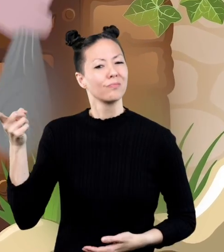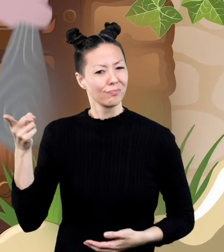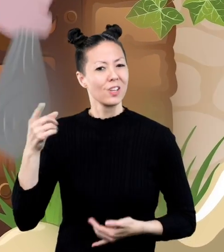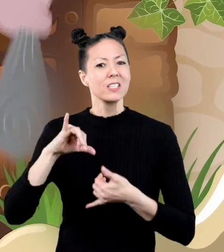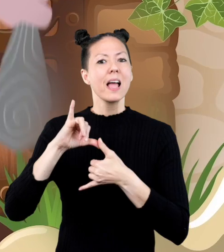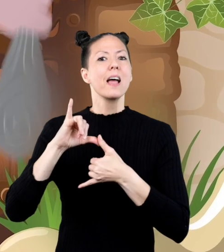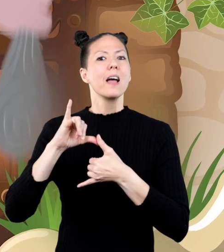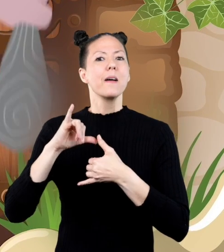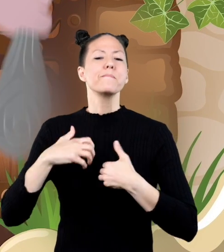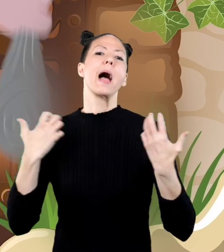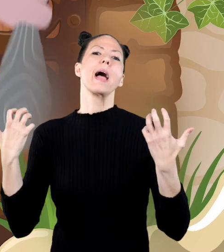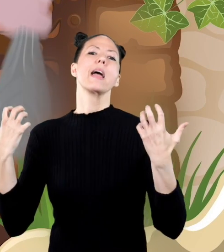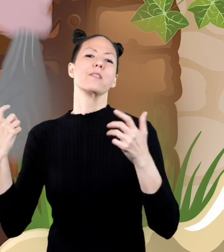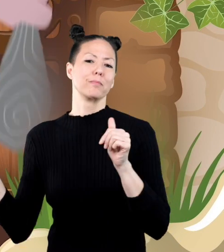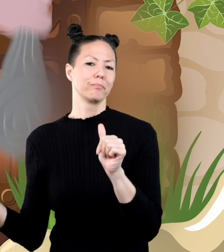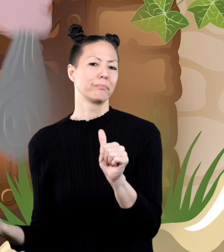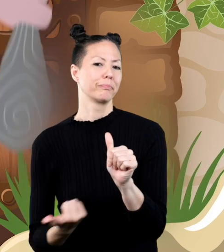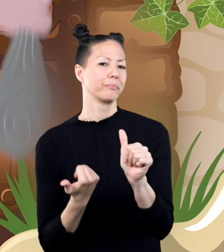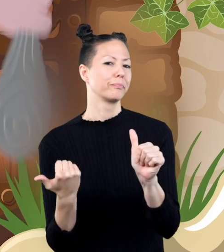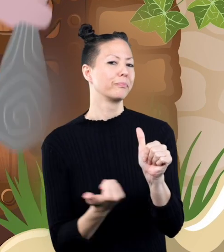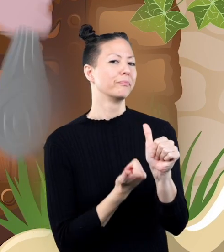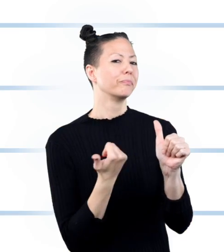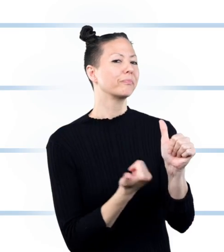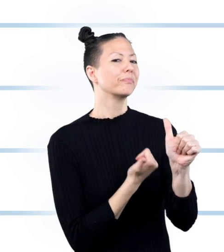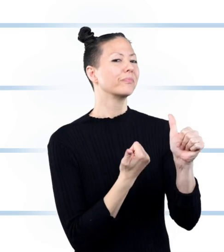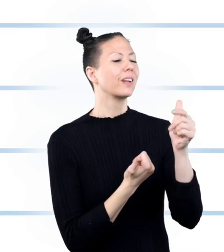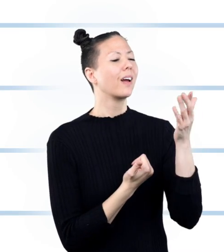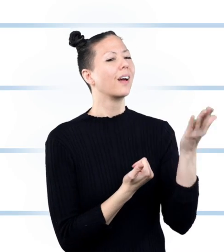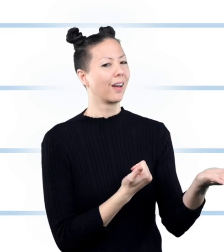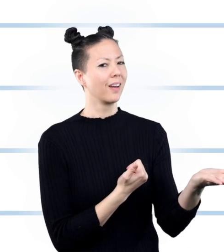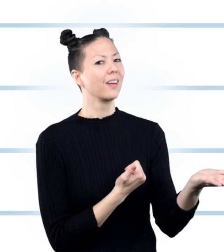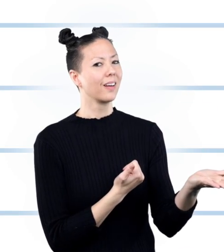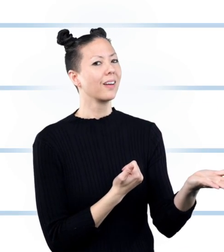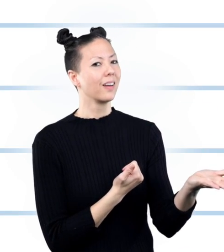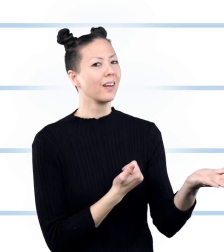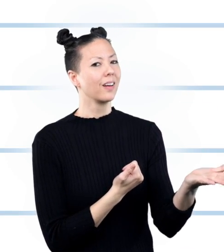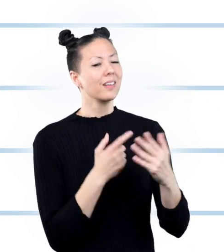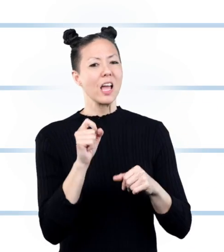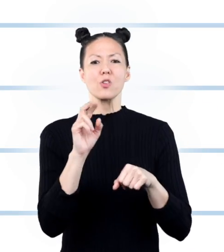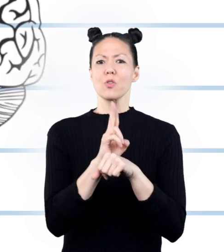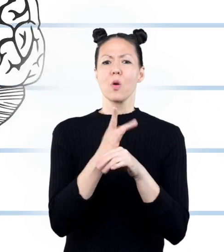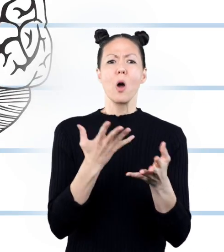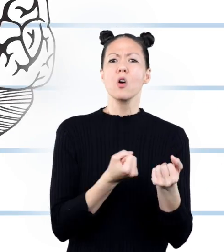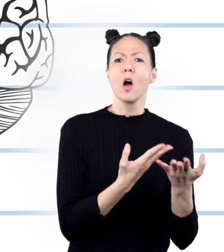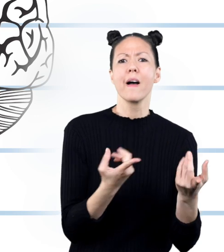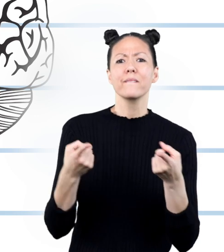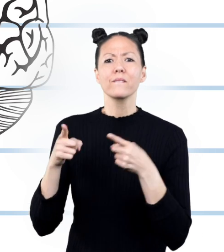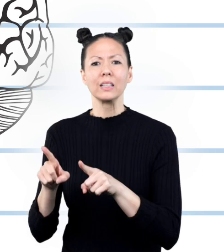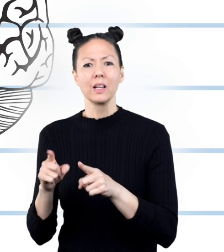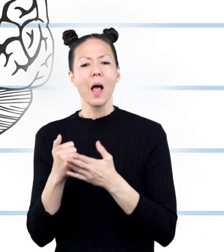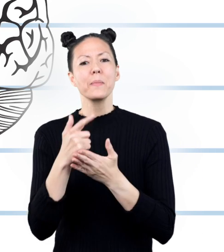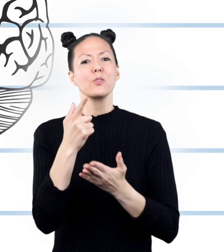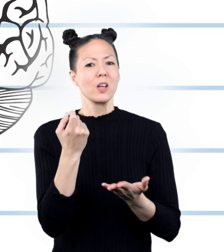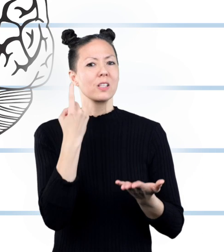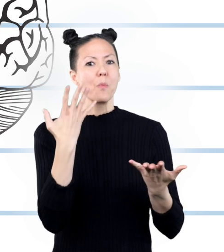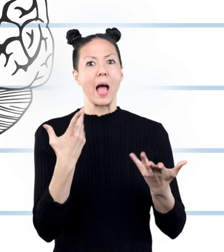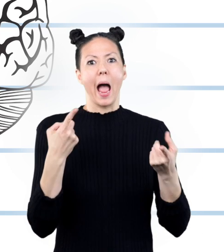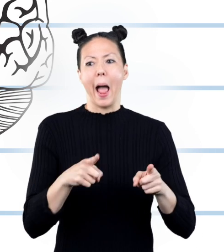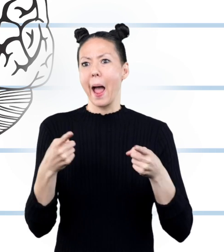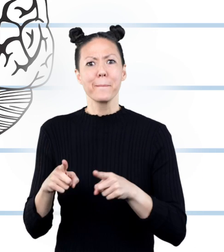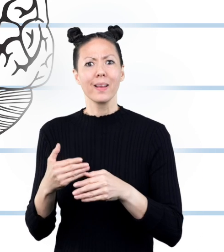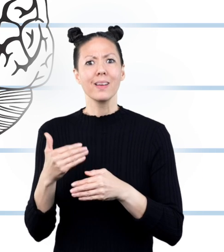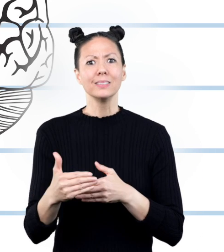effect is the giant running after him. You can use cause and effect to help you make predictions about what will happen